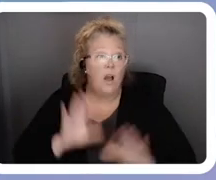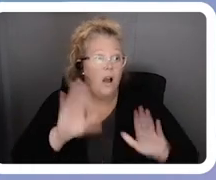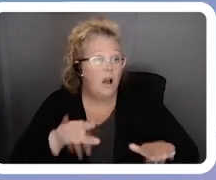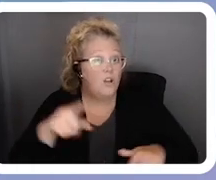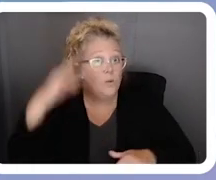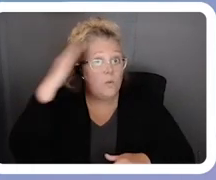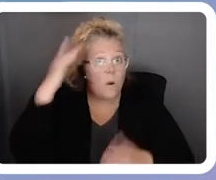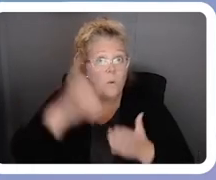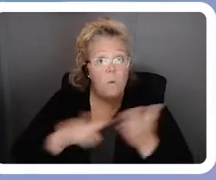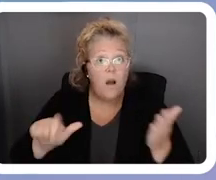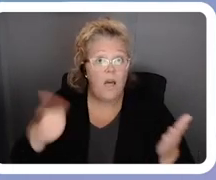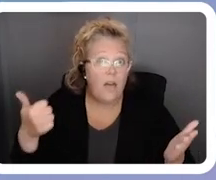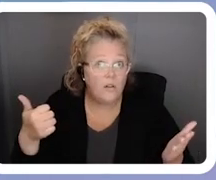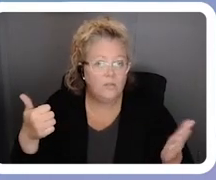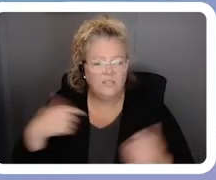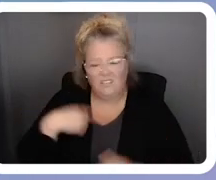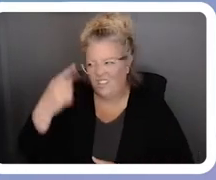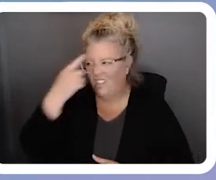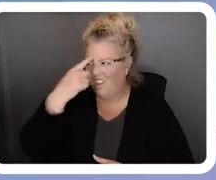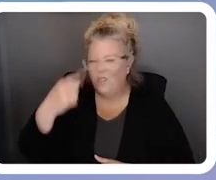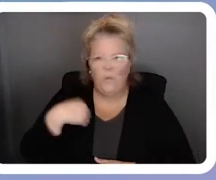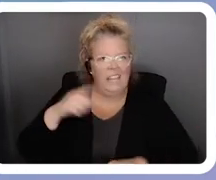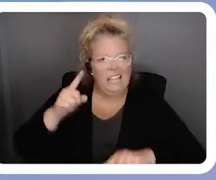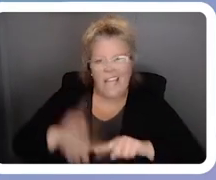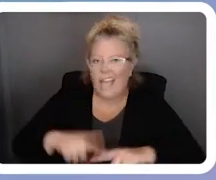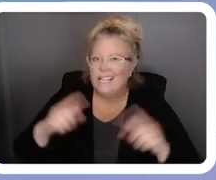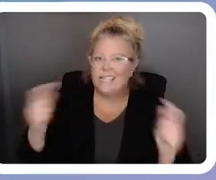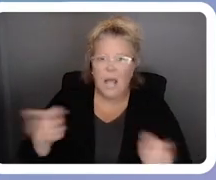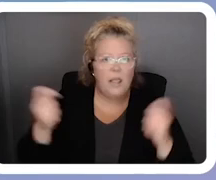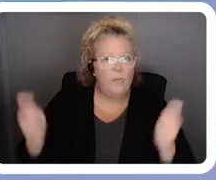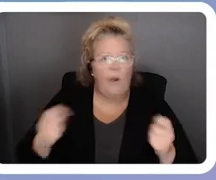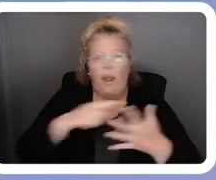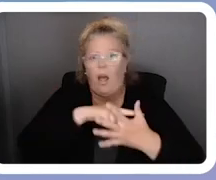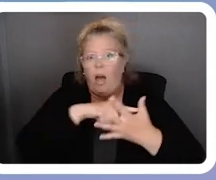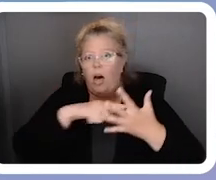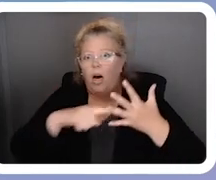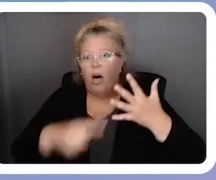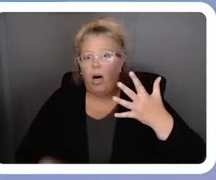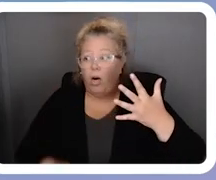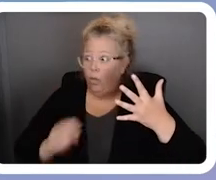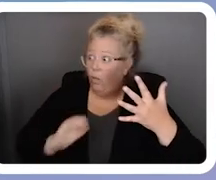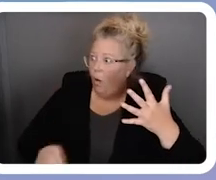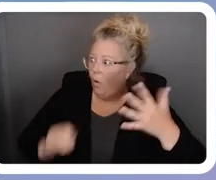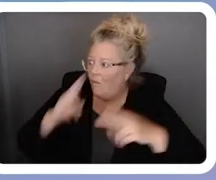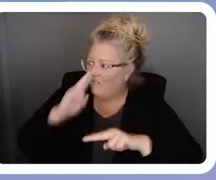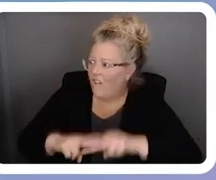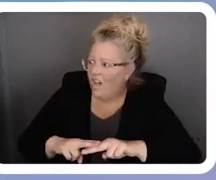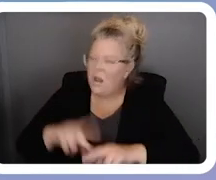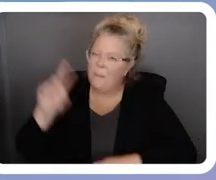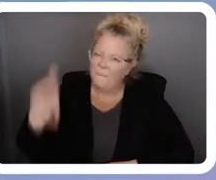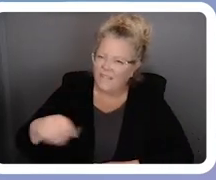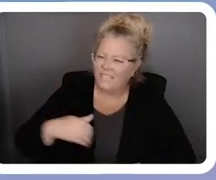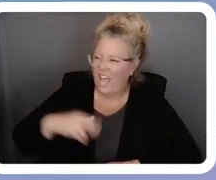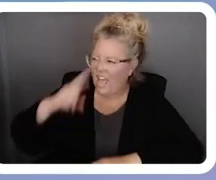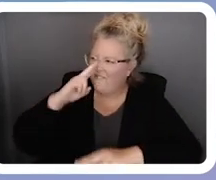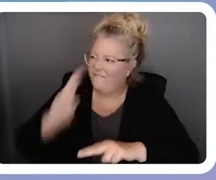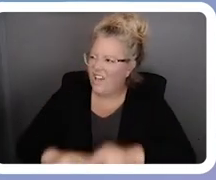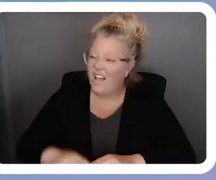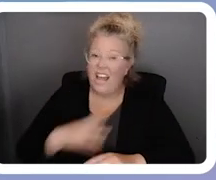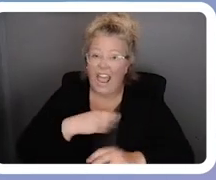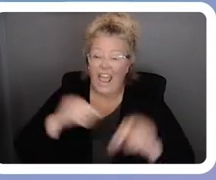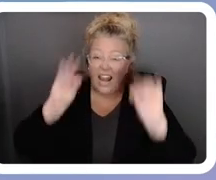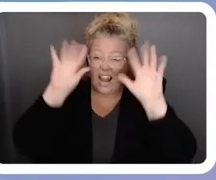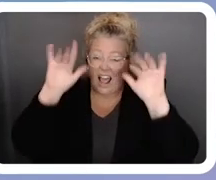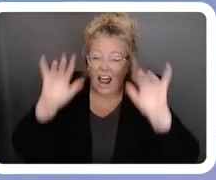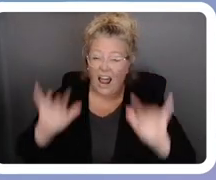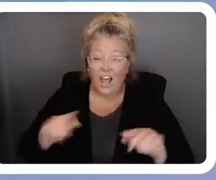Best buddies. Woo! But you know what else? I don't think we can celebrate all of these amazing accomplishments without having a little bit of fun and